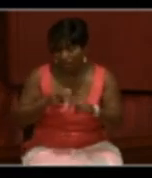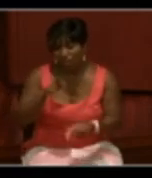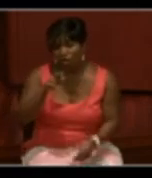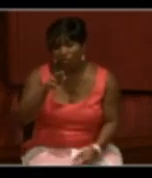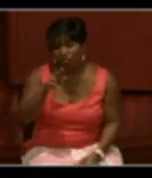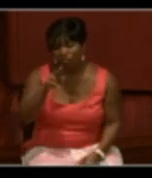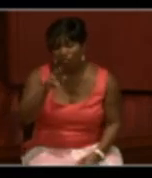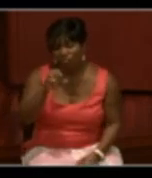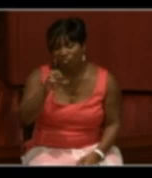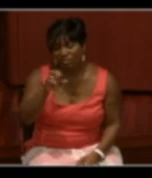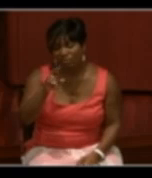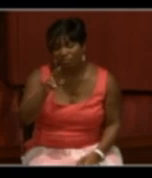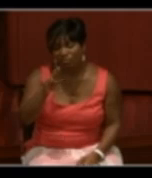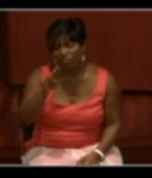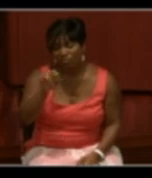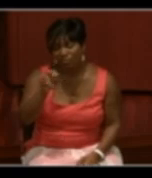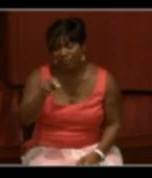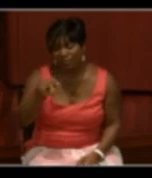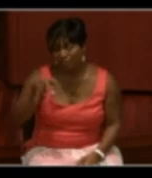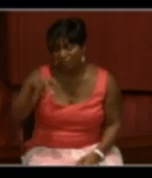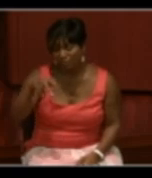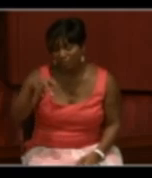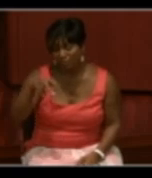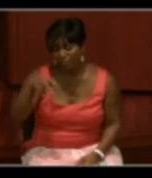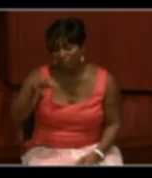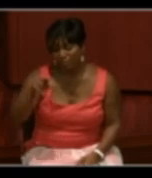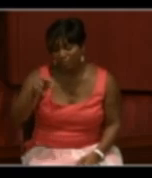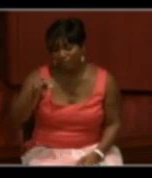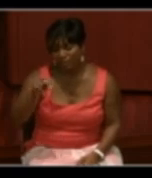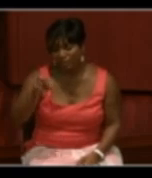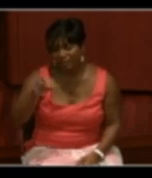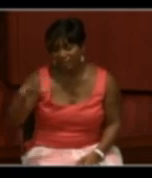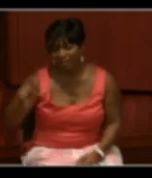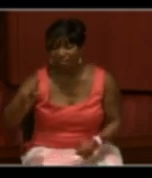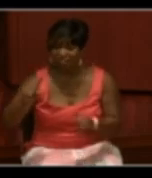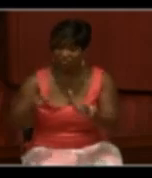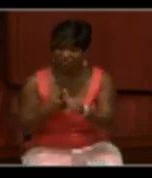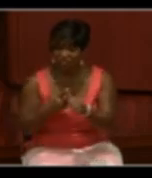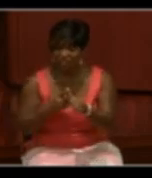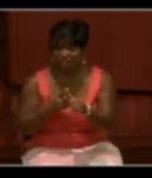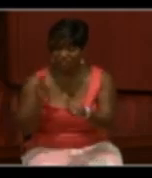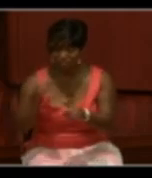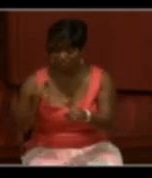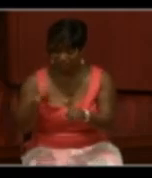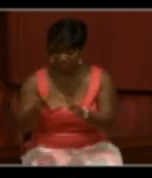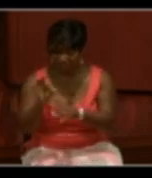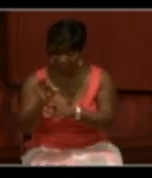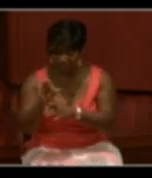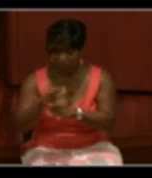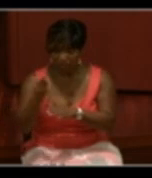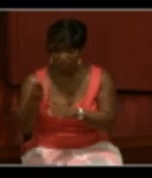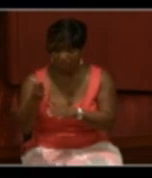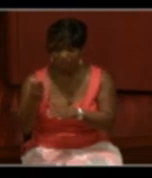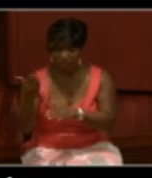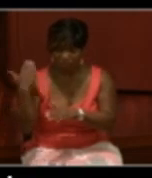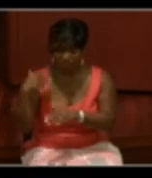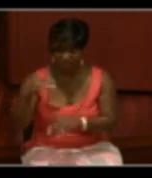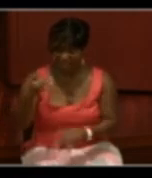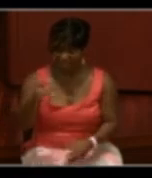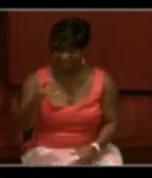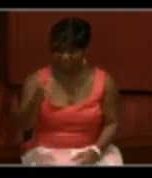Pinnell. And his first Freedman's Bank account that we found, which was opened in